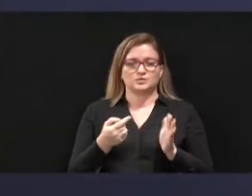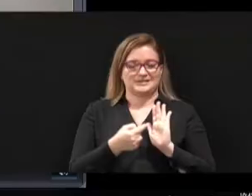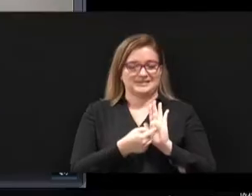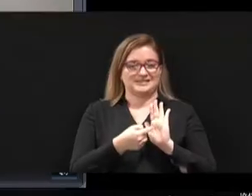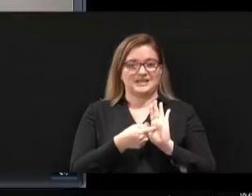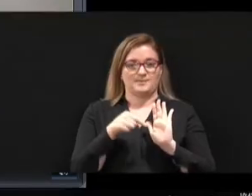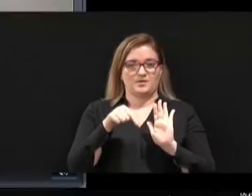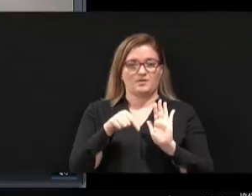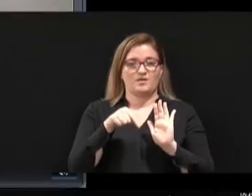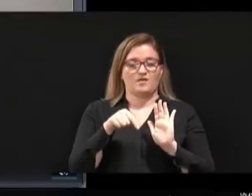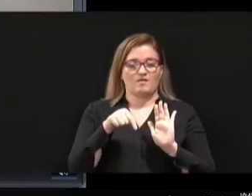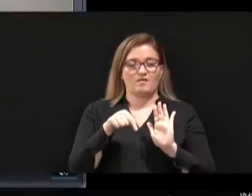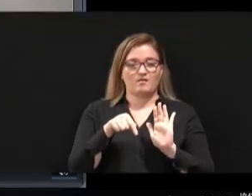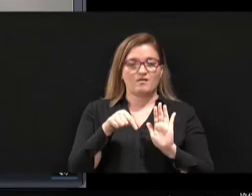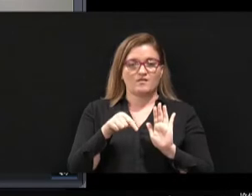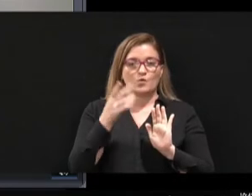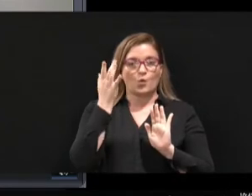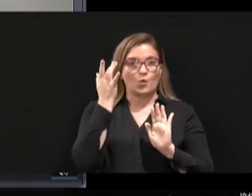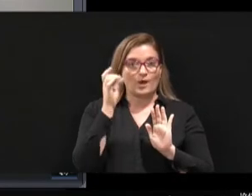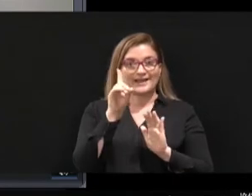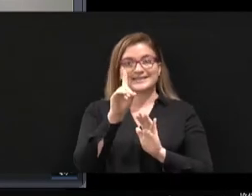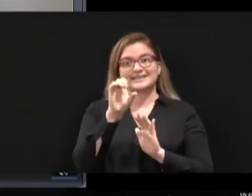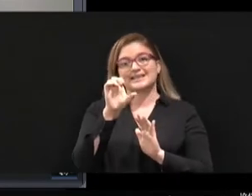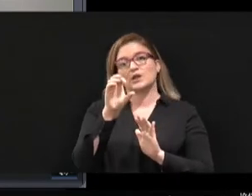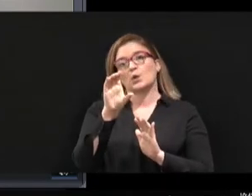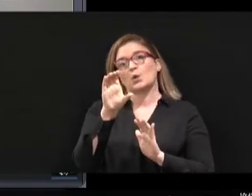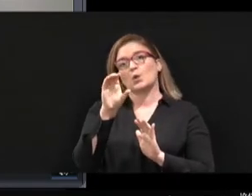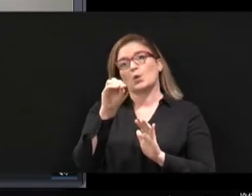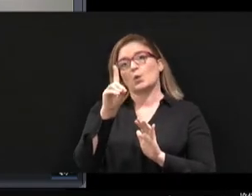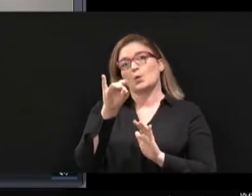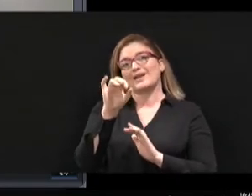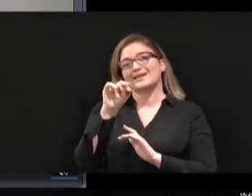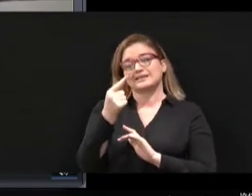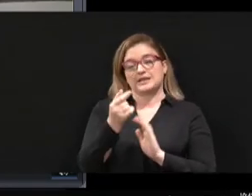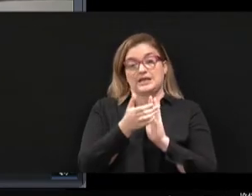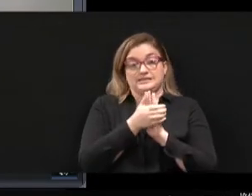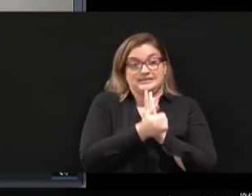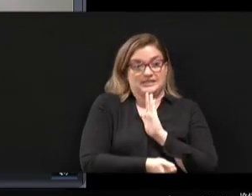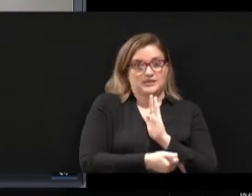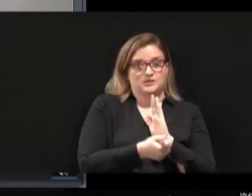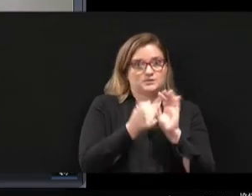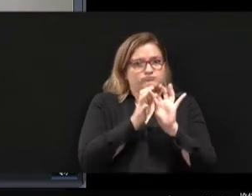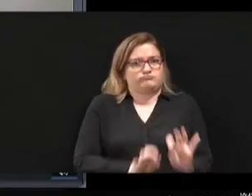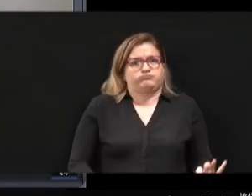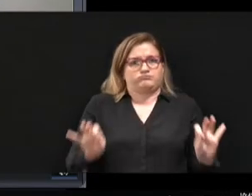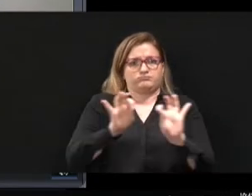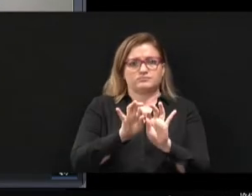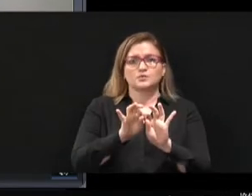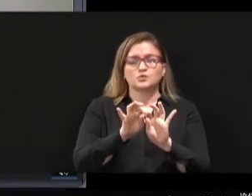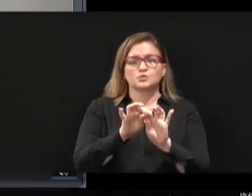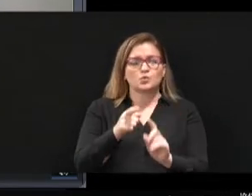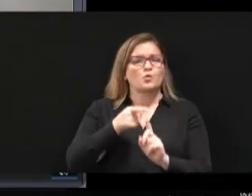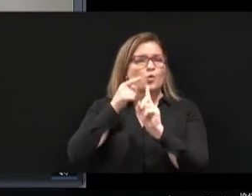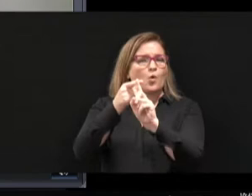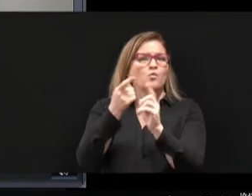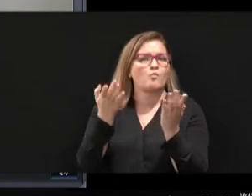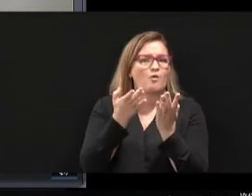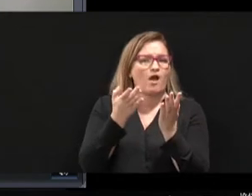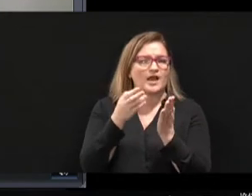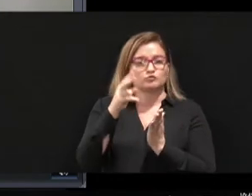example of why decoding ability is very important, because our ultimate goal with kids is reading